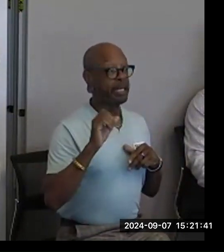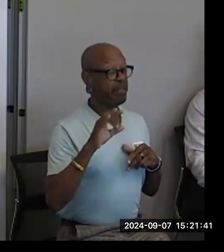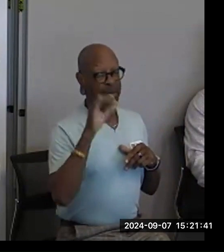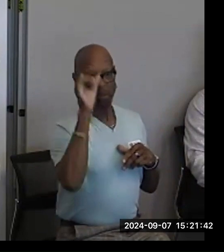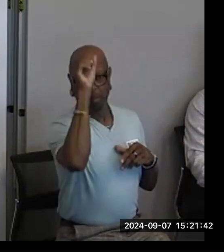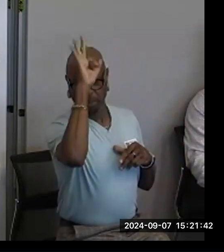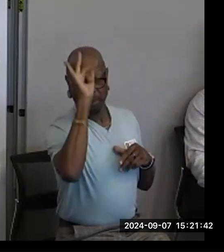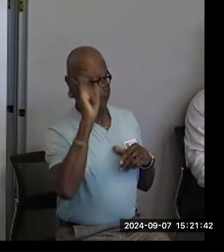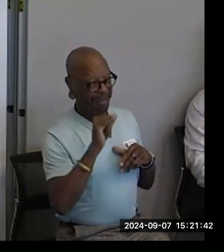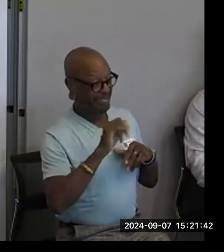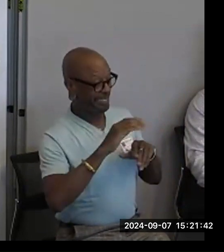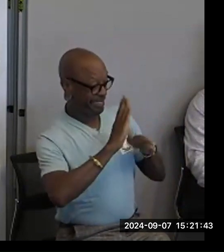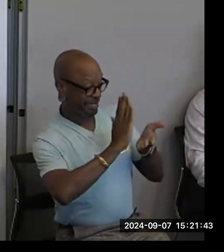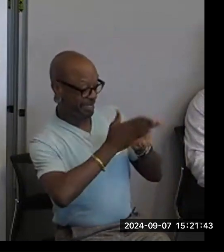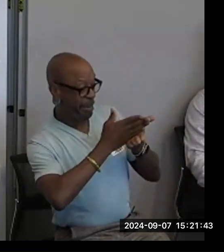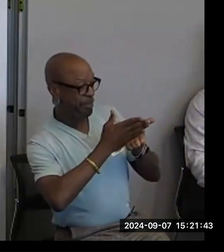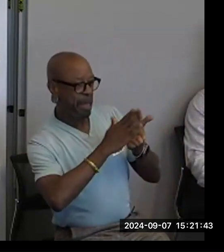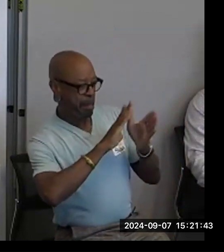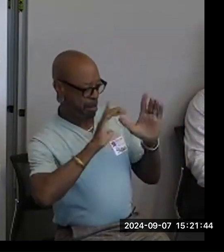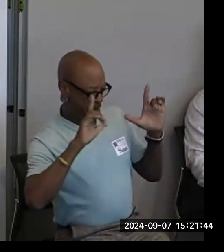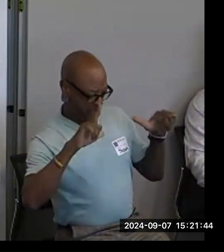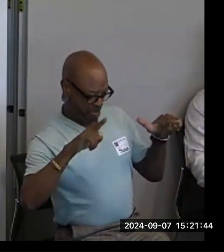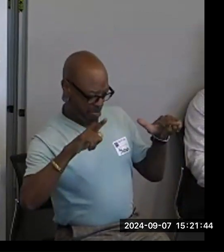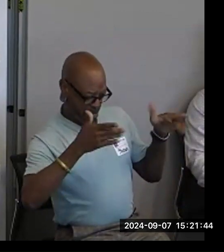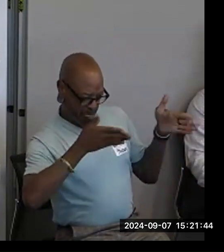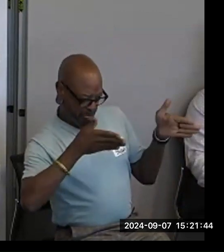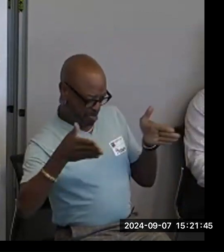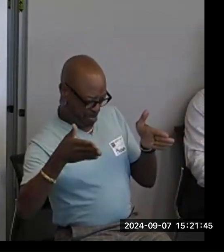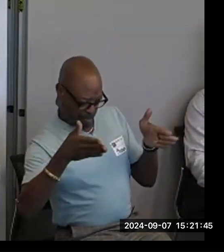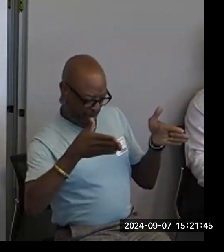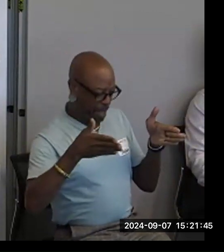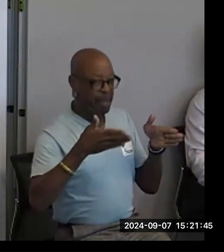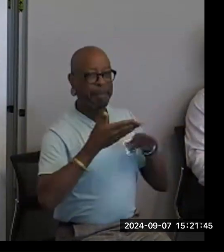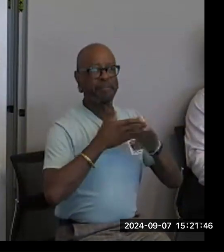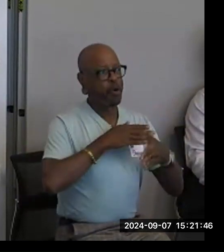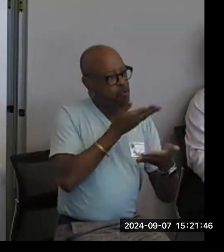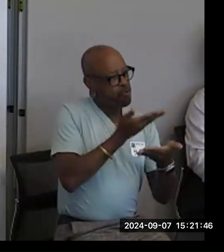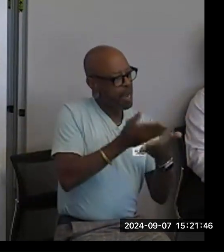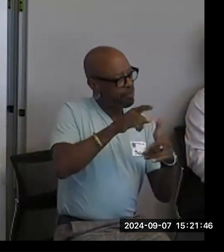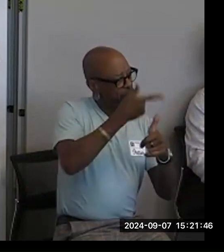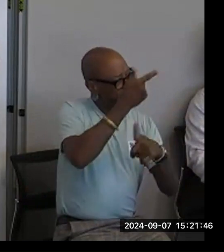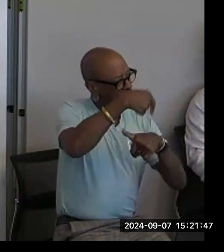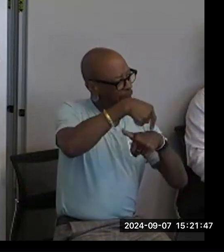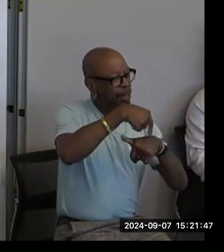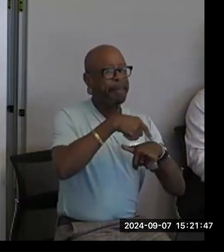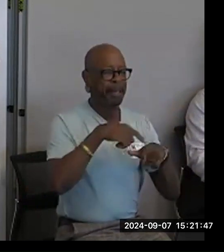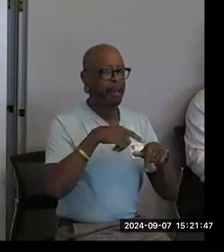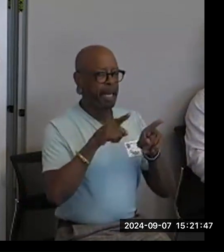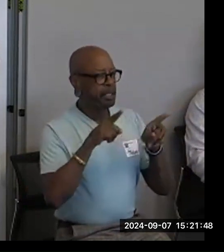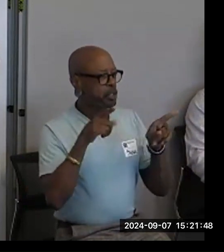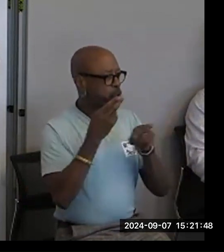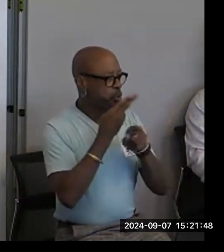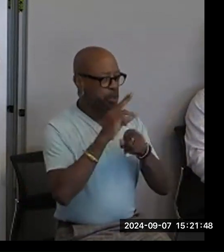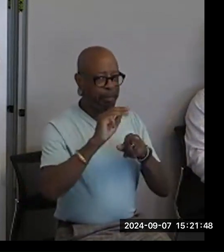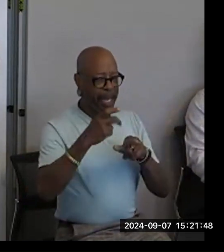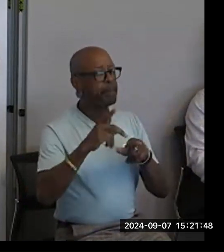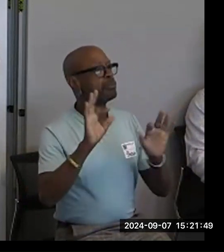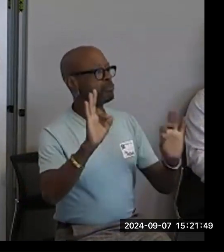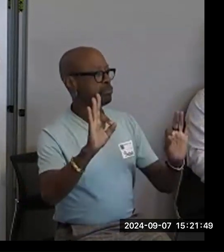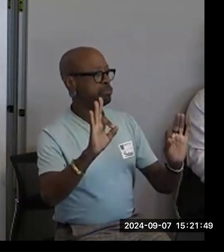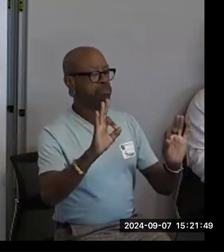station is laid out like before you get to it the first time. And